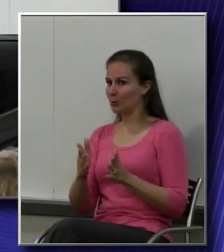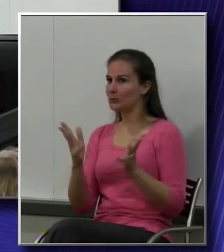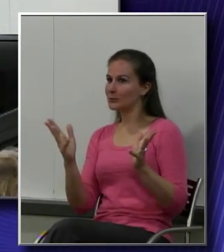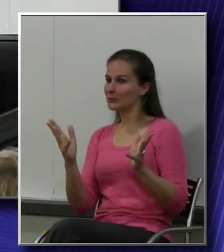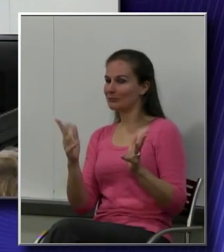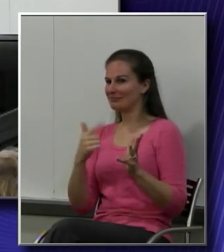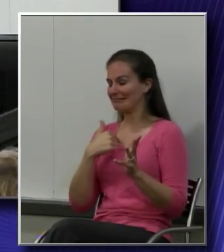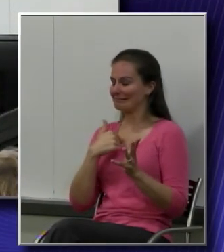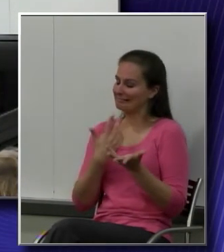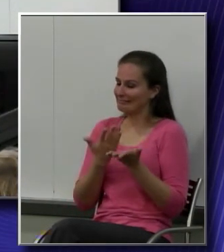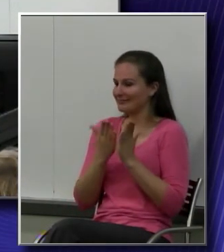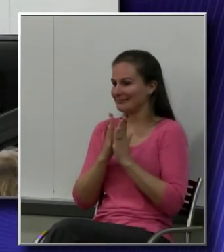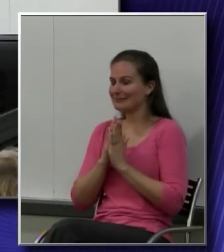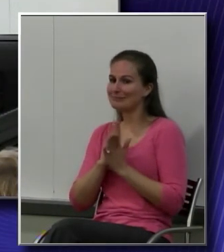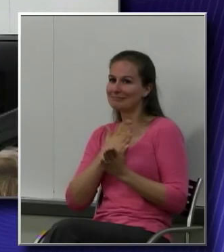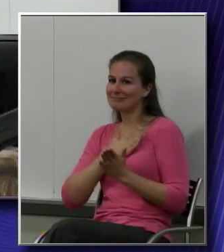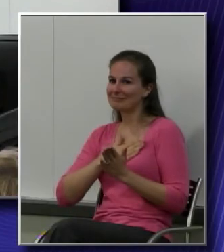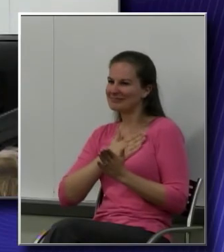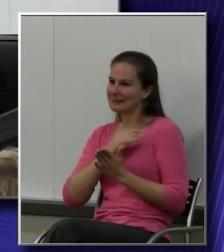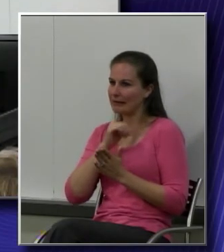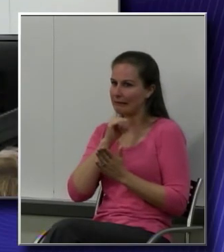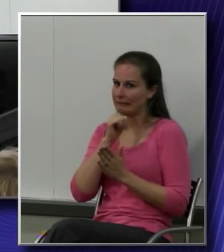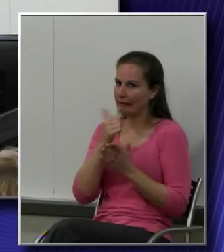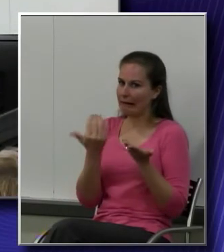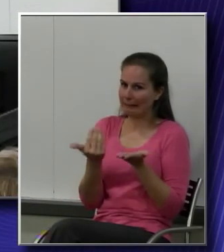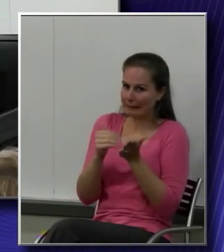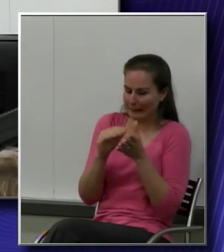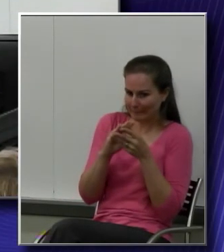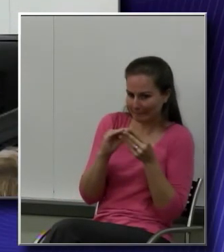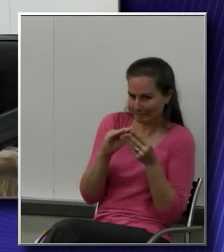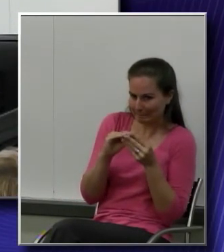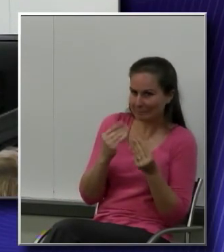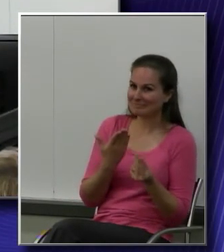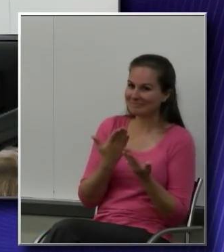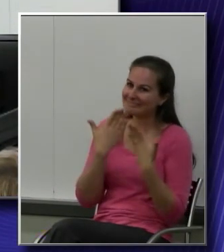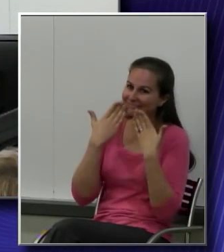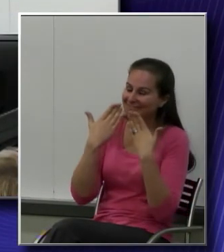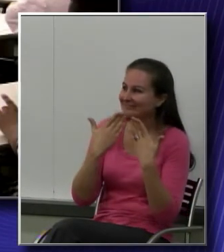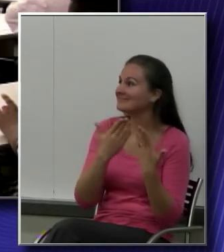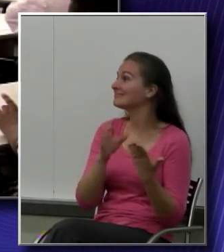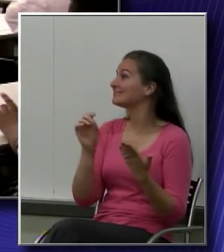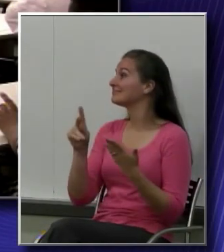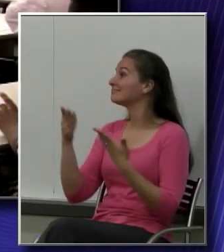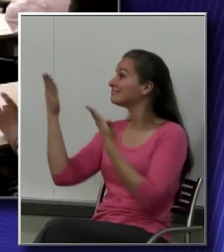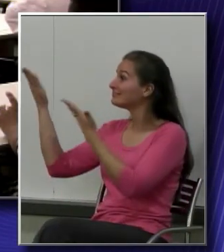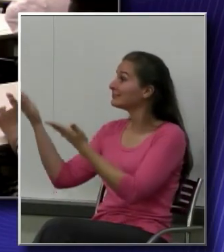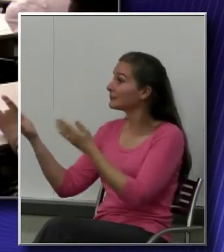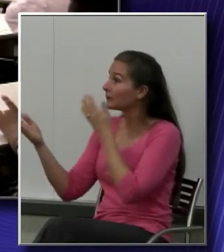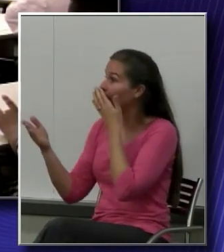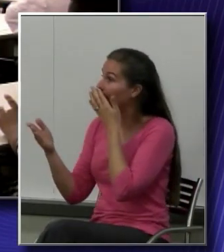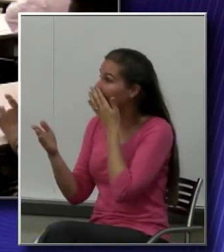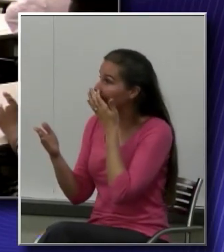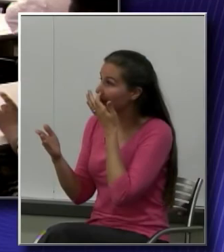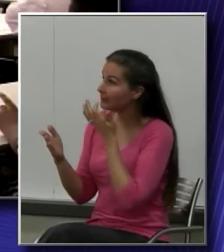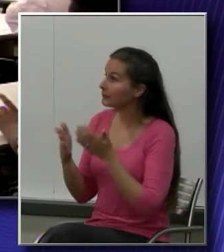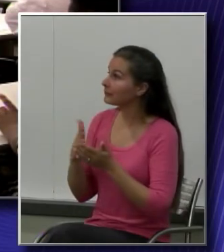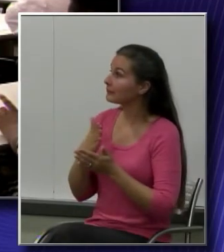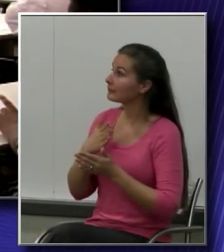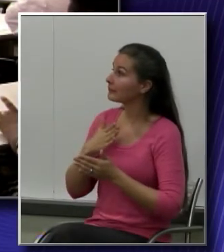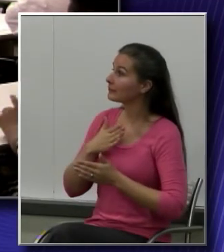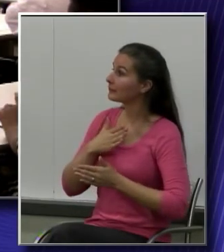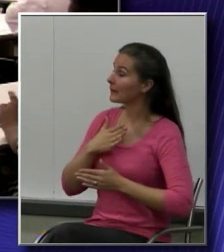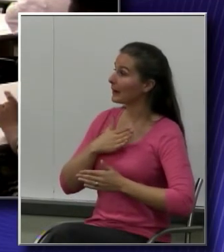going to ask you if you would to not make another comment. I would appreciate it. Yes, ma'am. I am E.